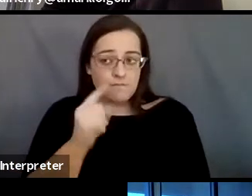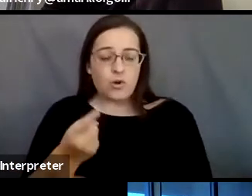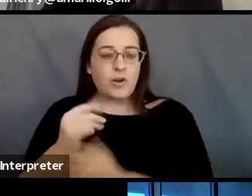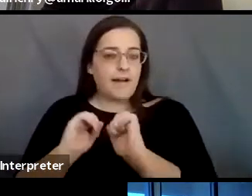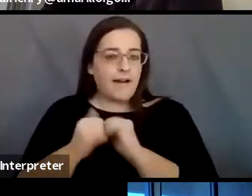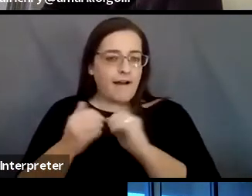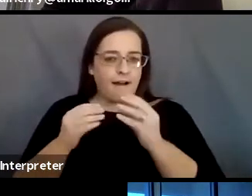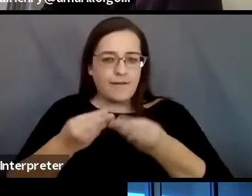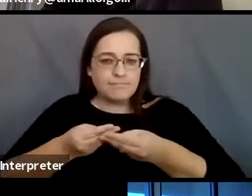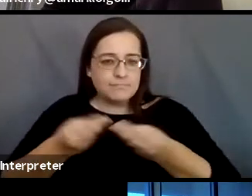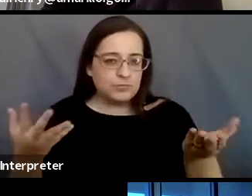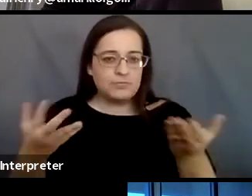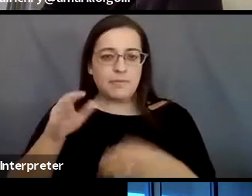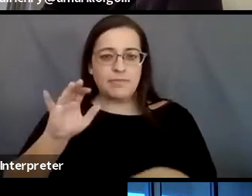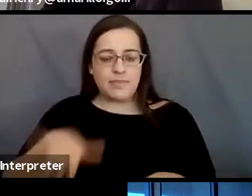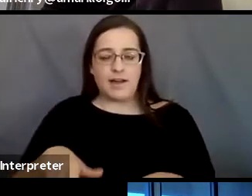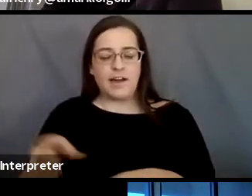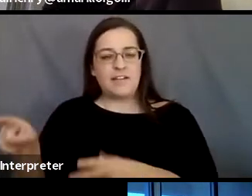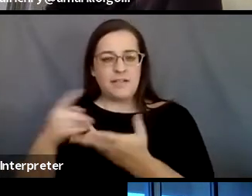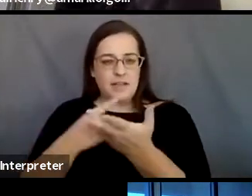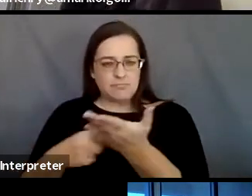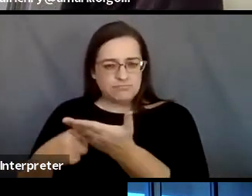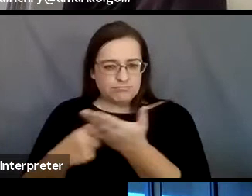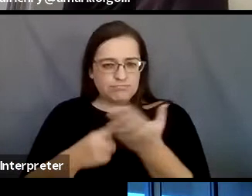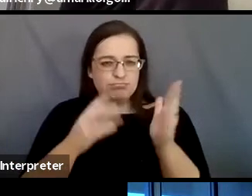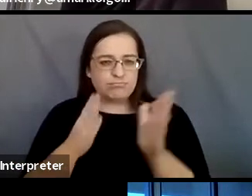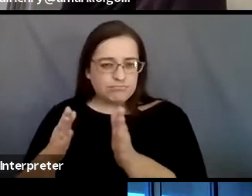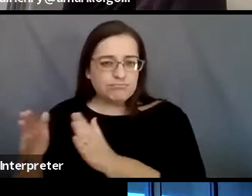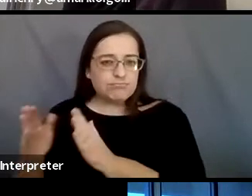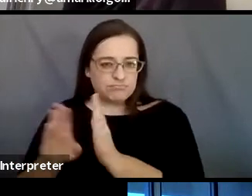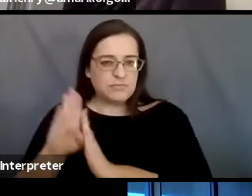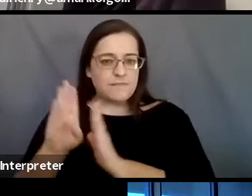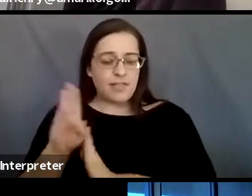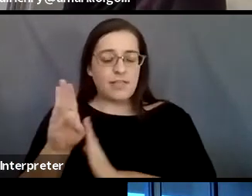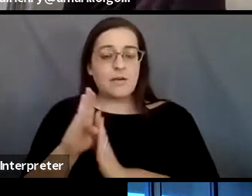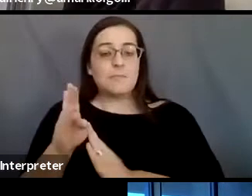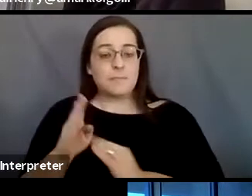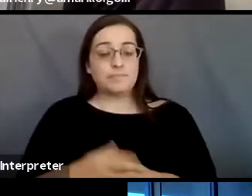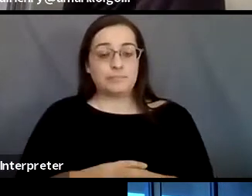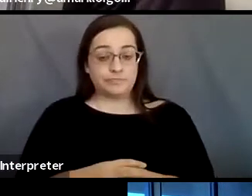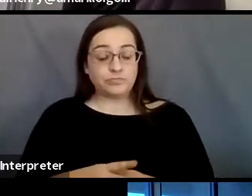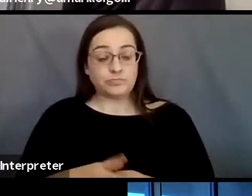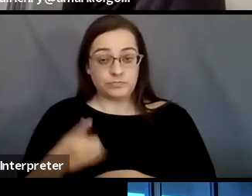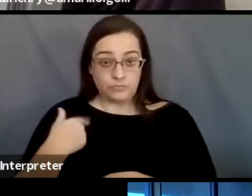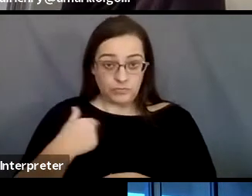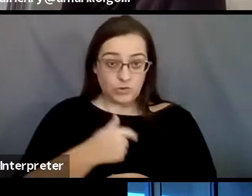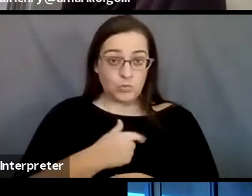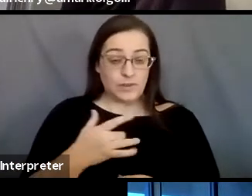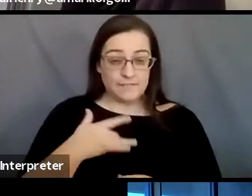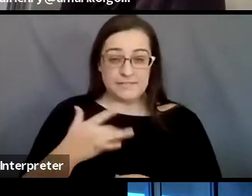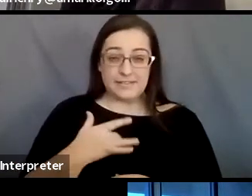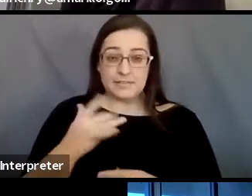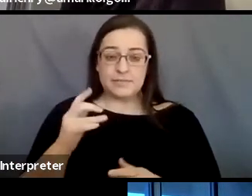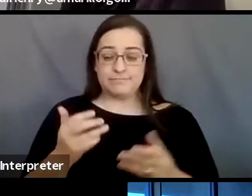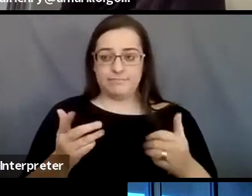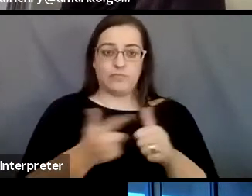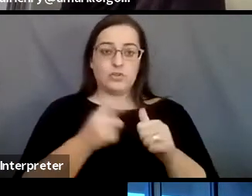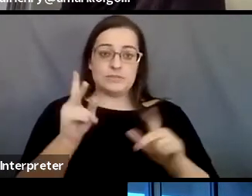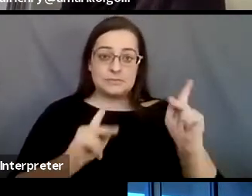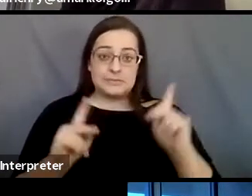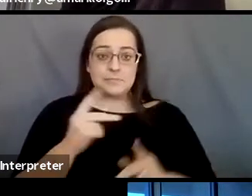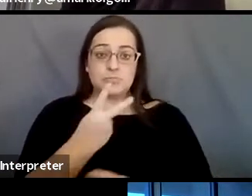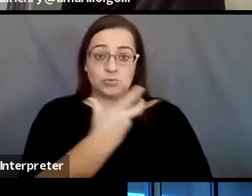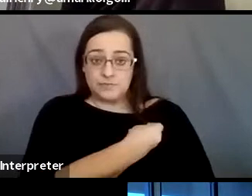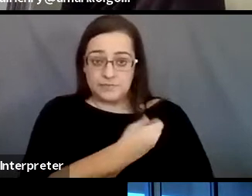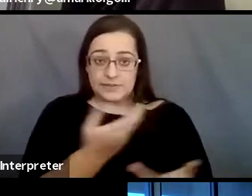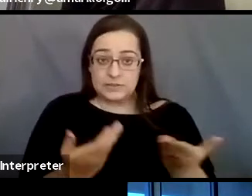first phases of distribution of that vaccine, and we anticipate that the first to be vaccinated in our